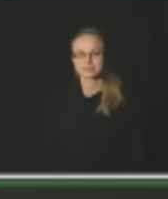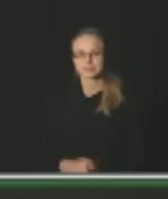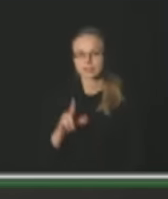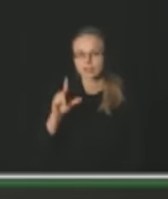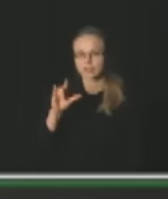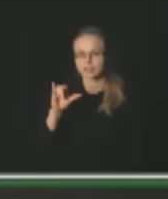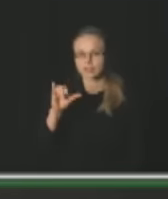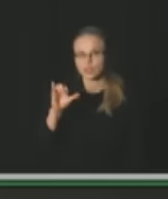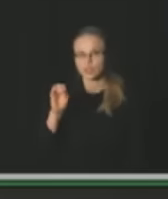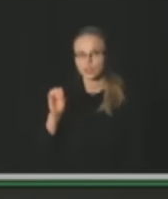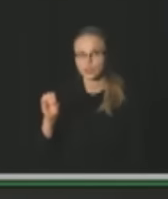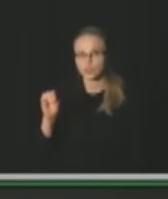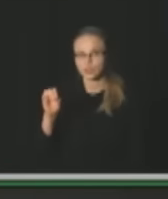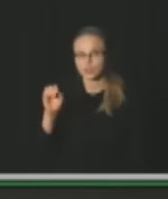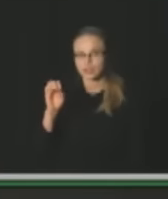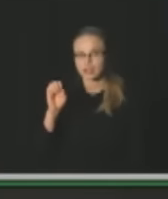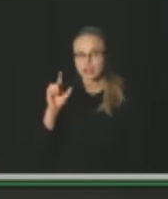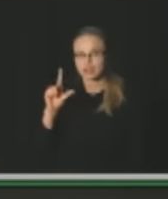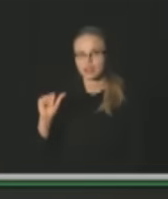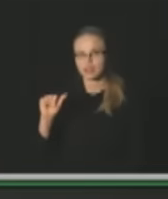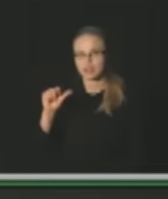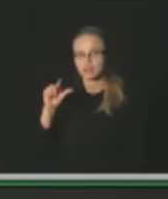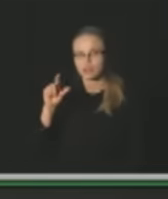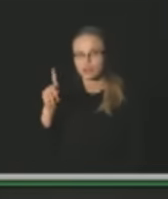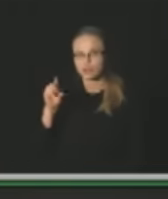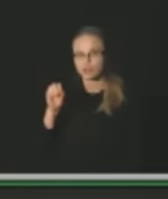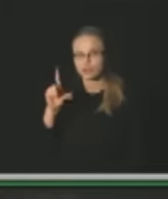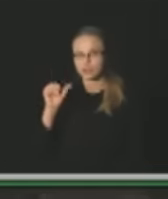Luella Gallardo Martinson.